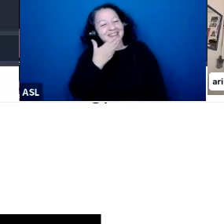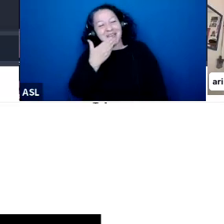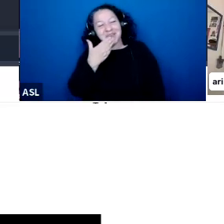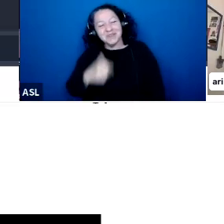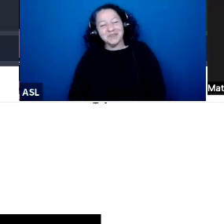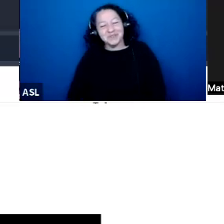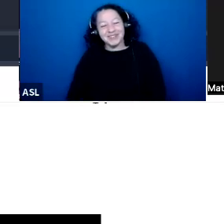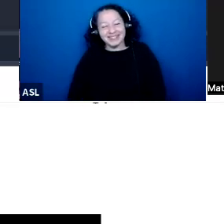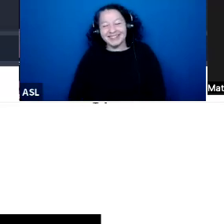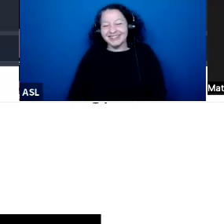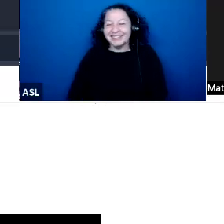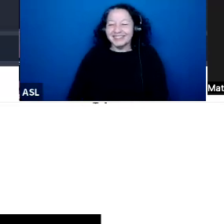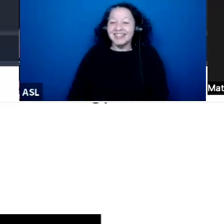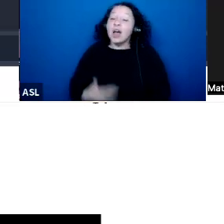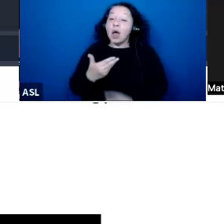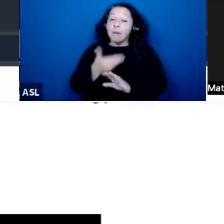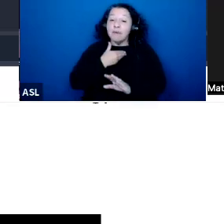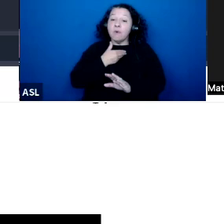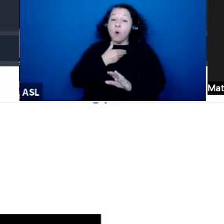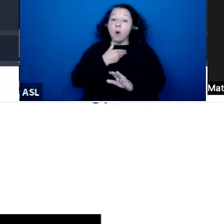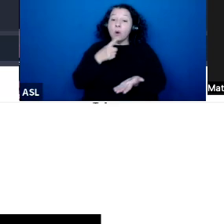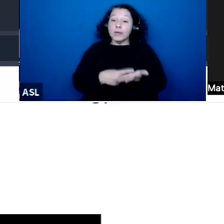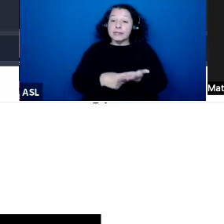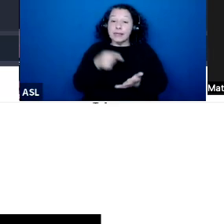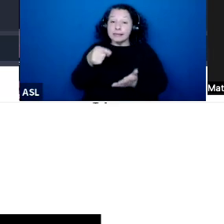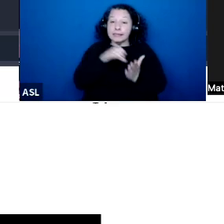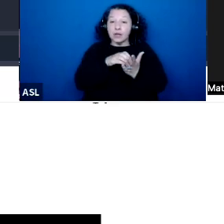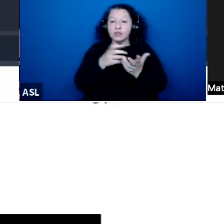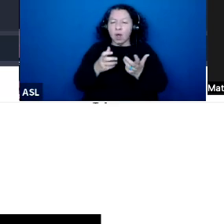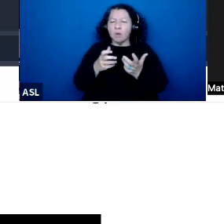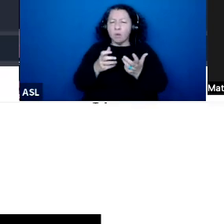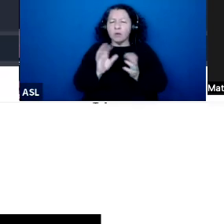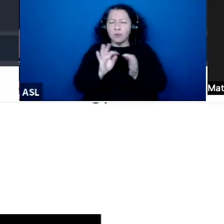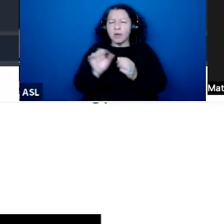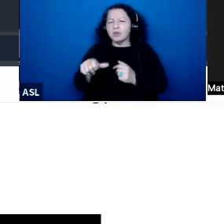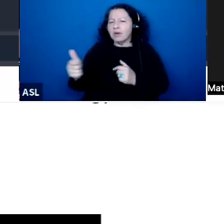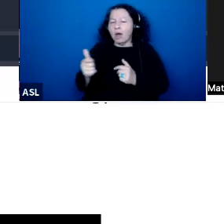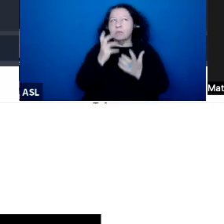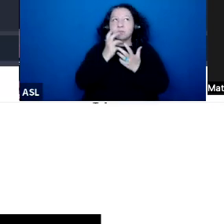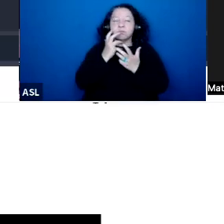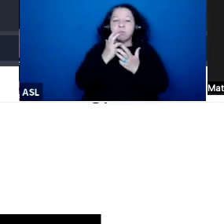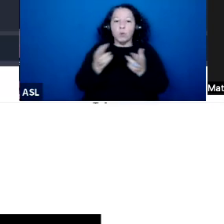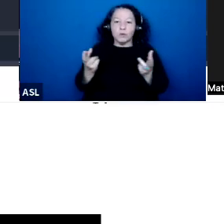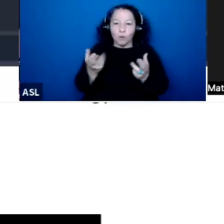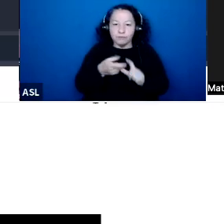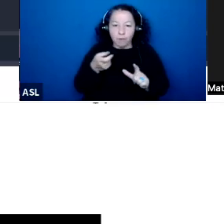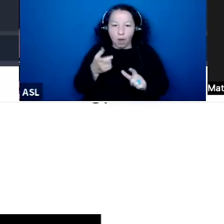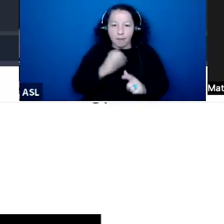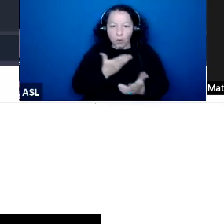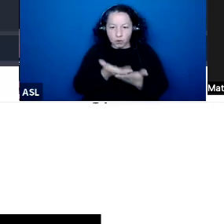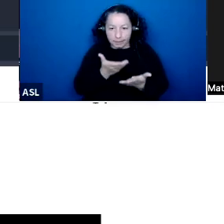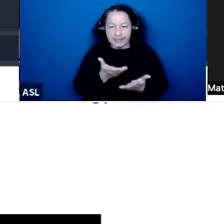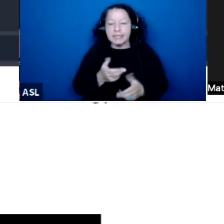you. Thank you. Um, Before I go into this section, I want to name one other amazing resource that's in